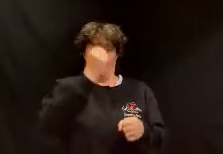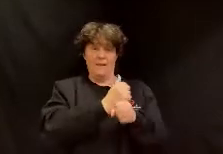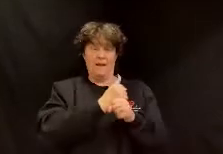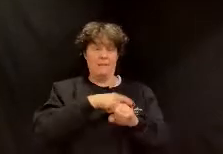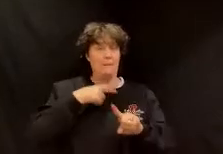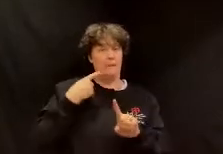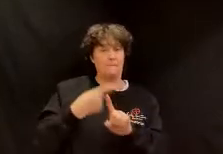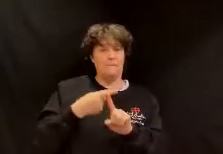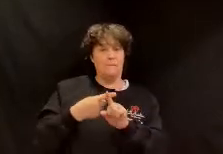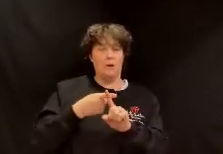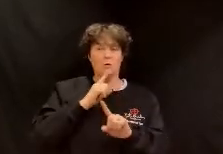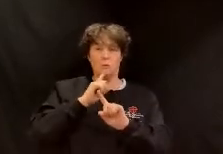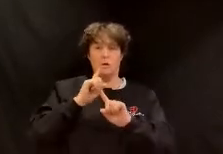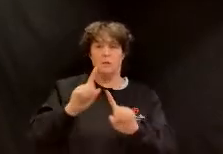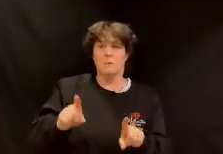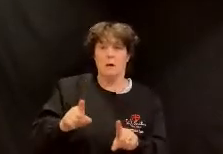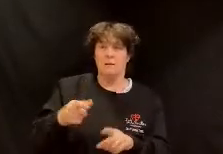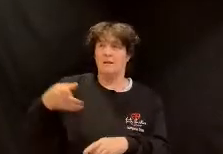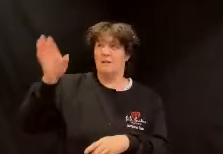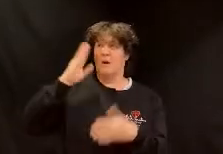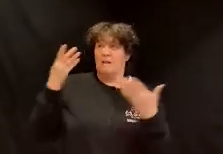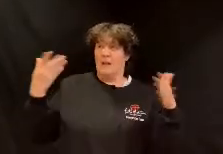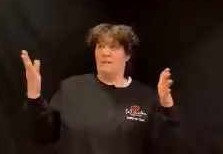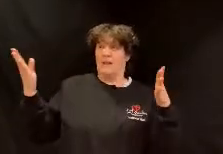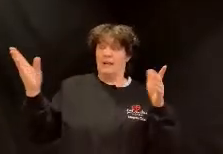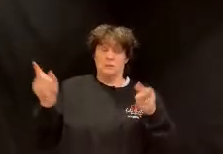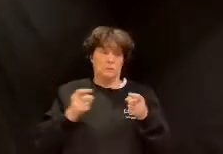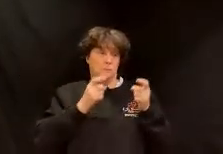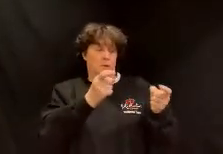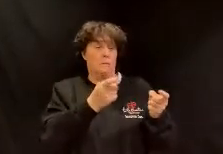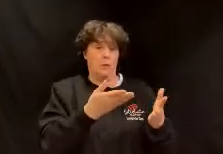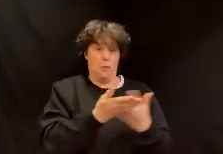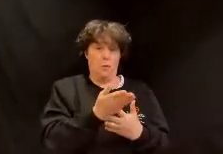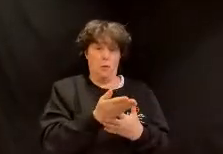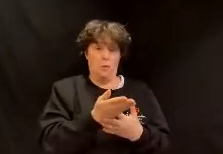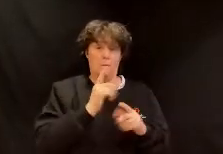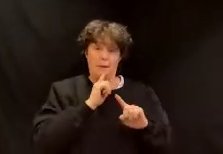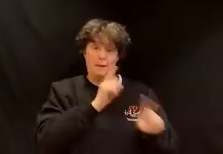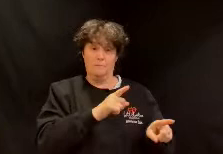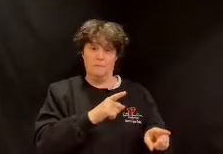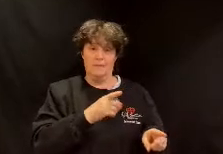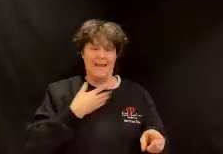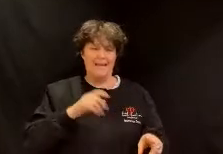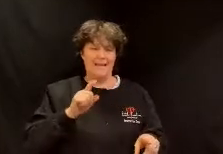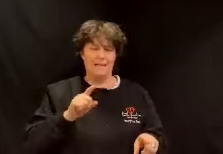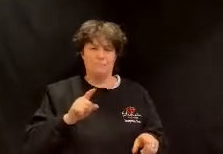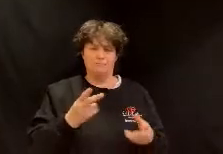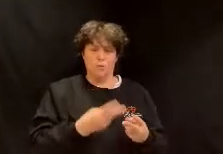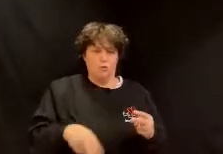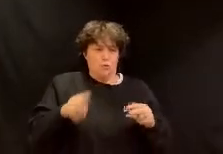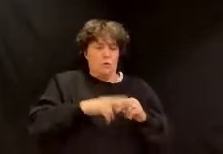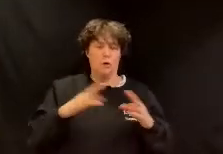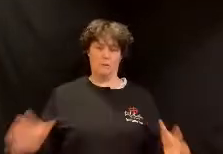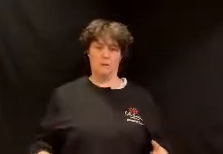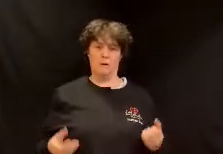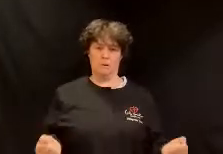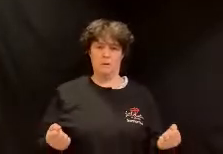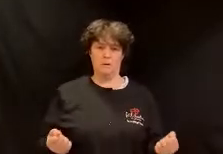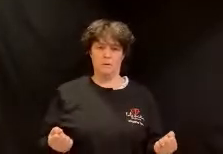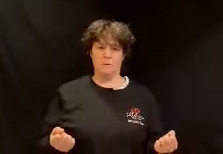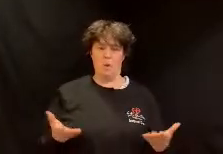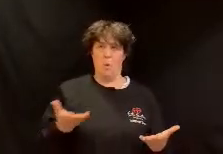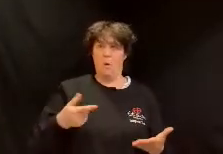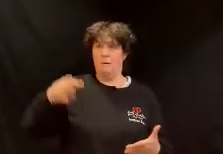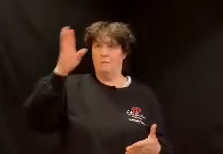already provided through grace. So only thing I need to do, I need to increase my confidence in what God has done through